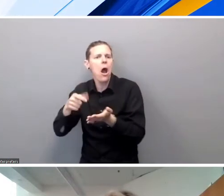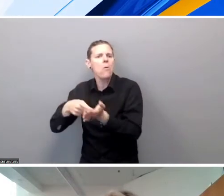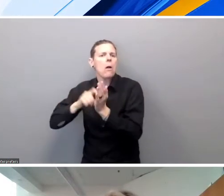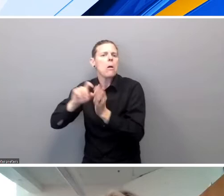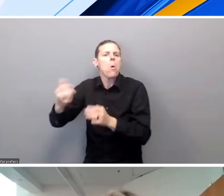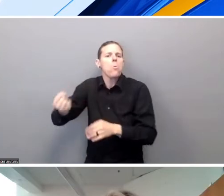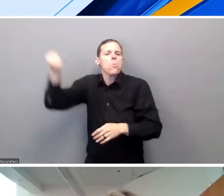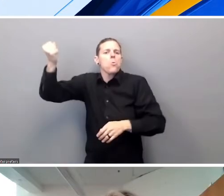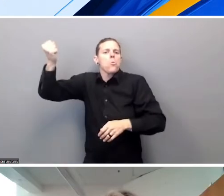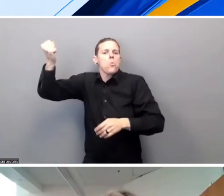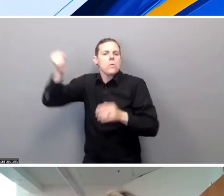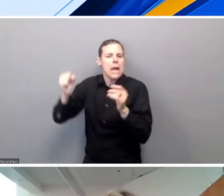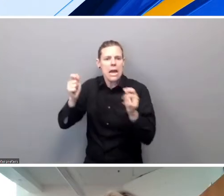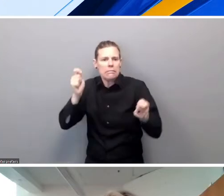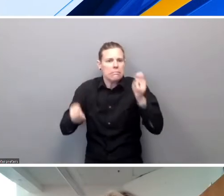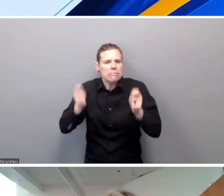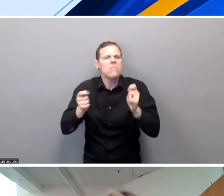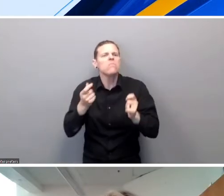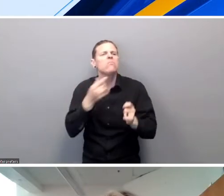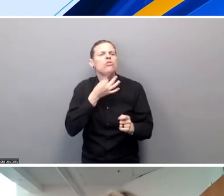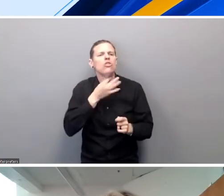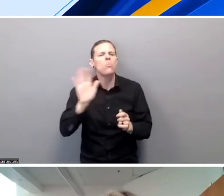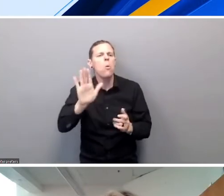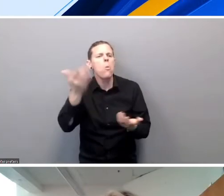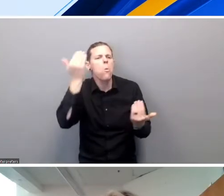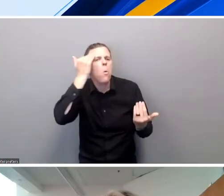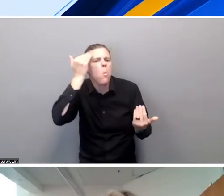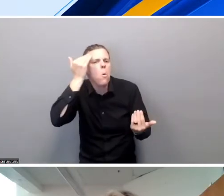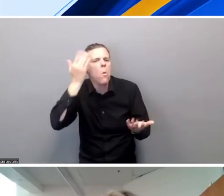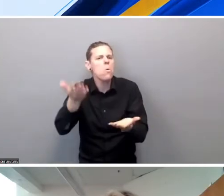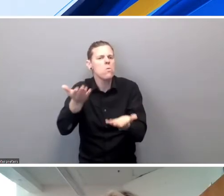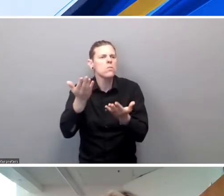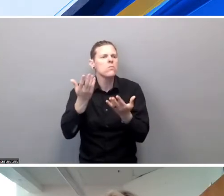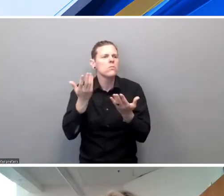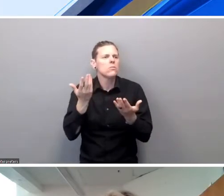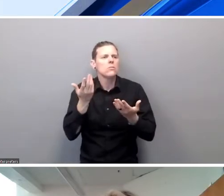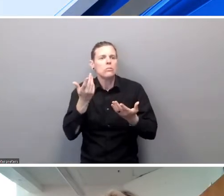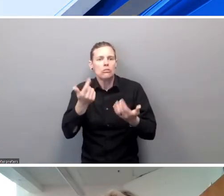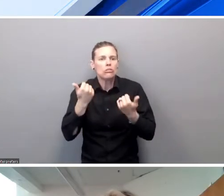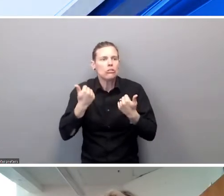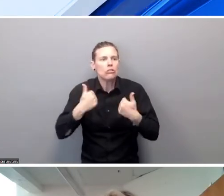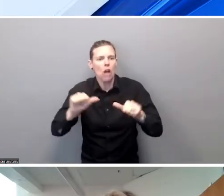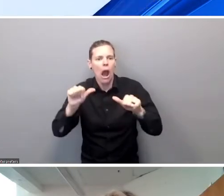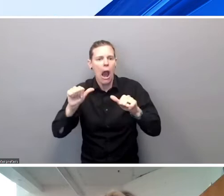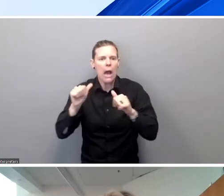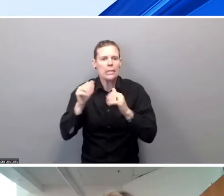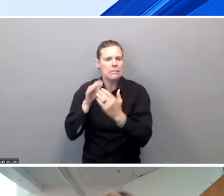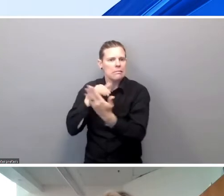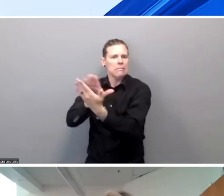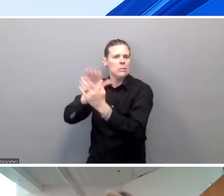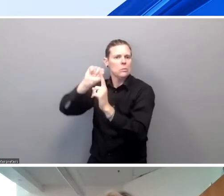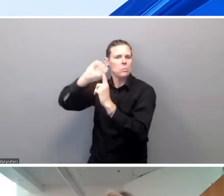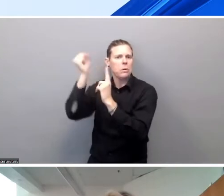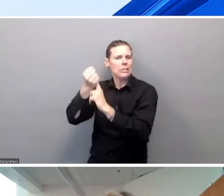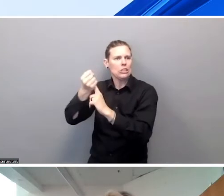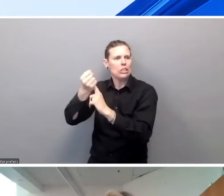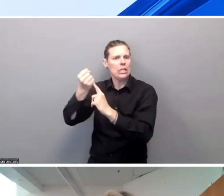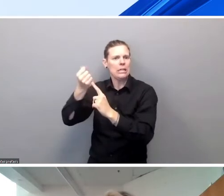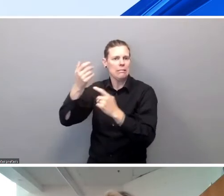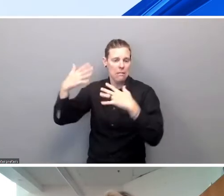they're taking any action to address what could be becoming a crowding issue due to this uptick from the Delta